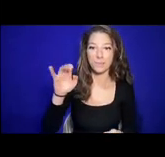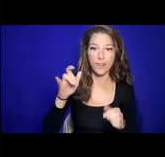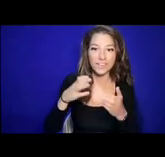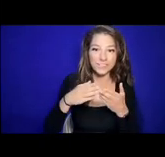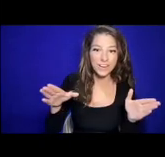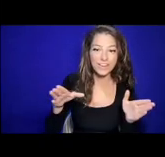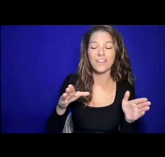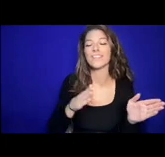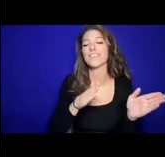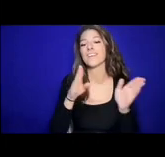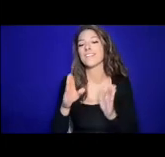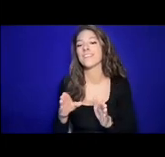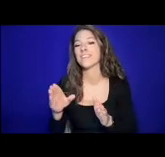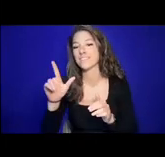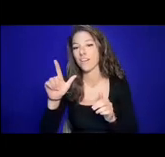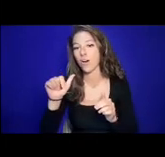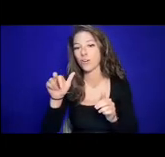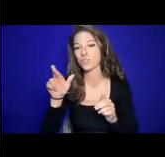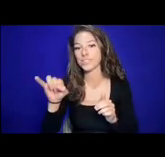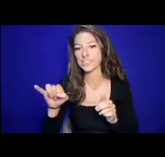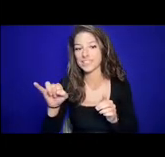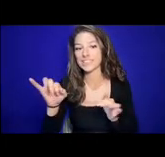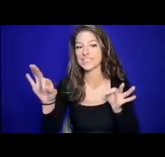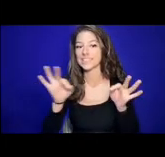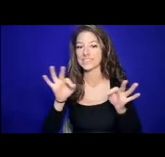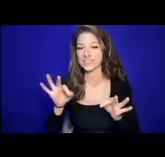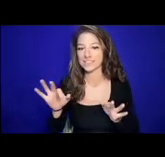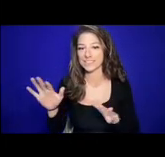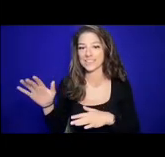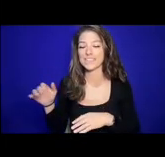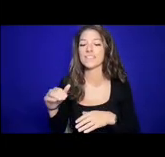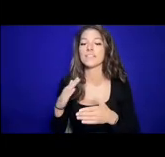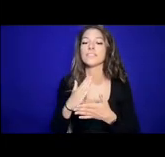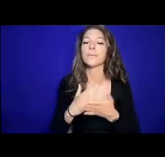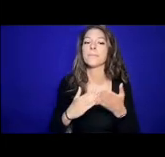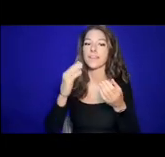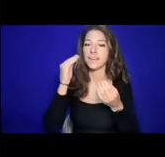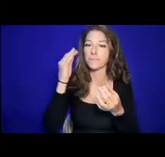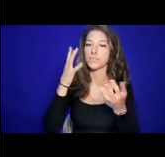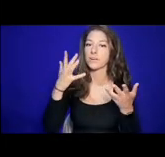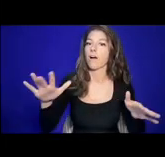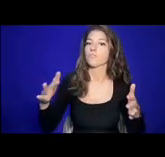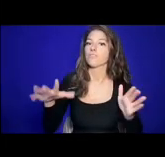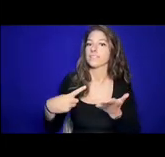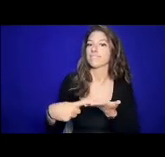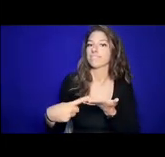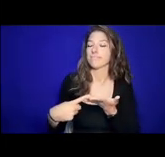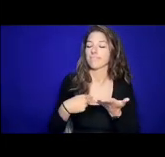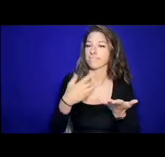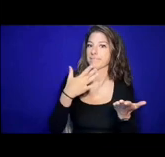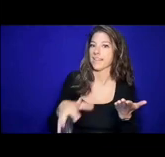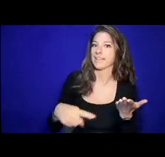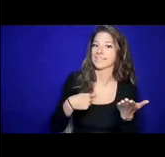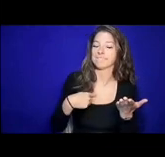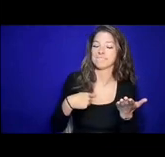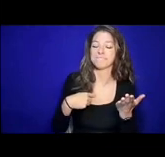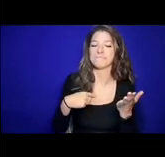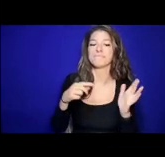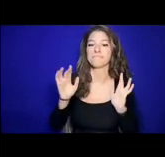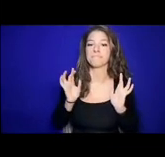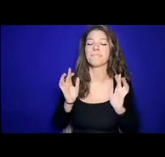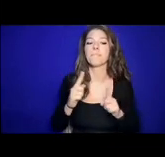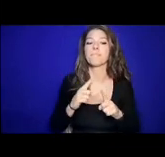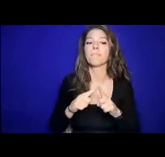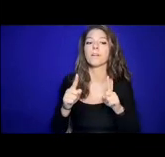general, and then of course Lauri went through, just because some of the information has already been covered. But we're excited to go through